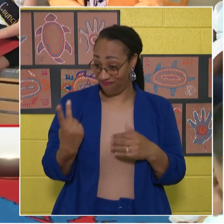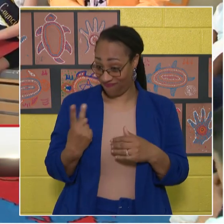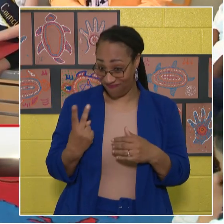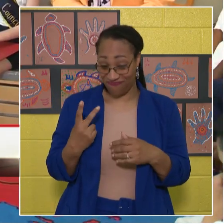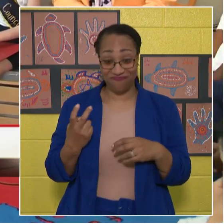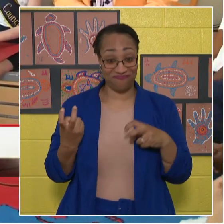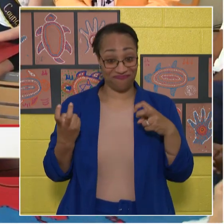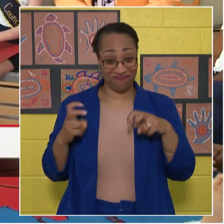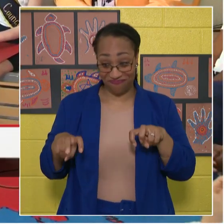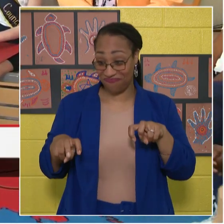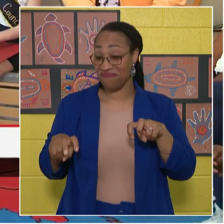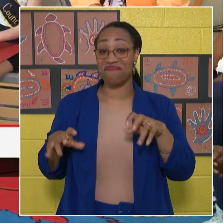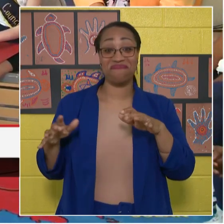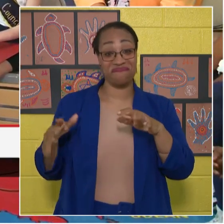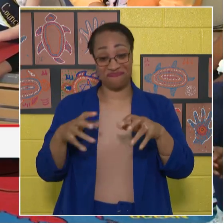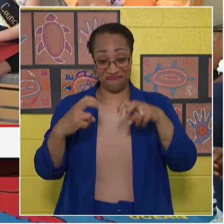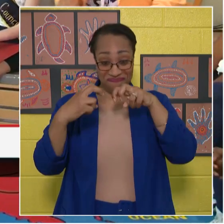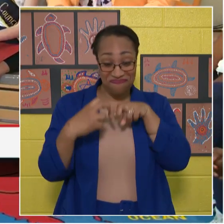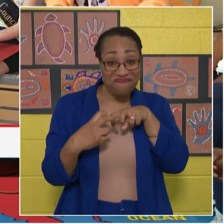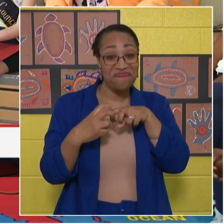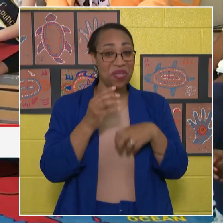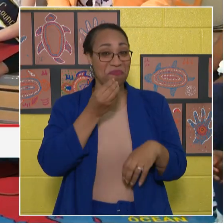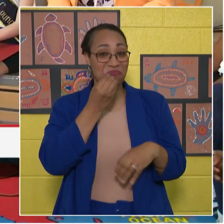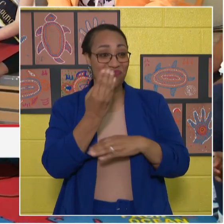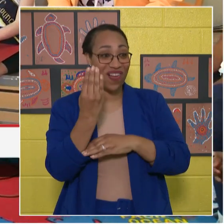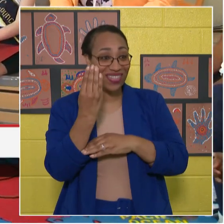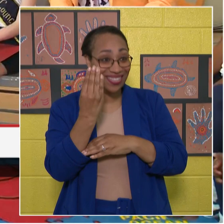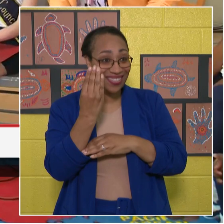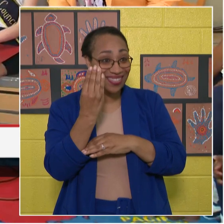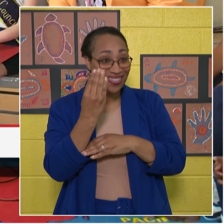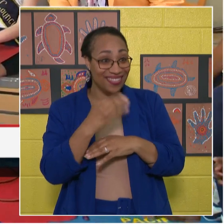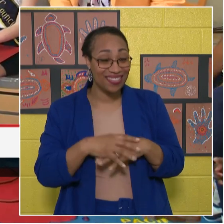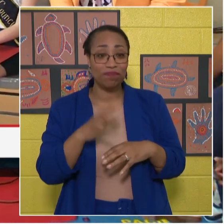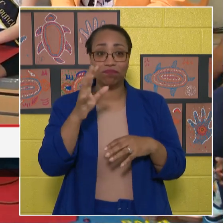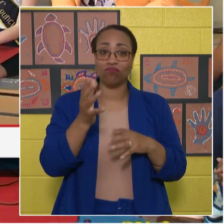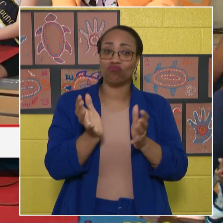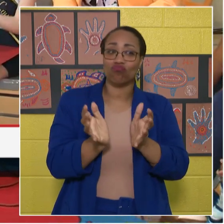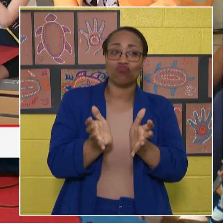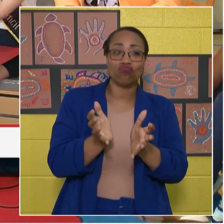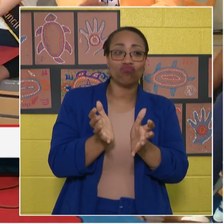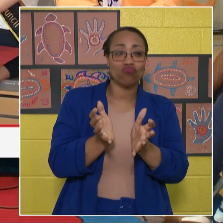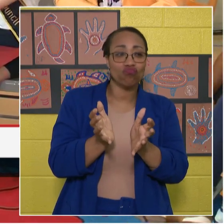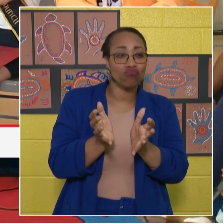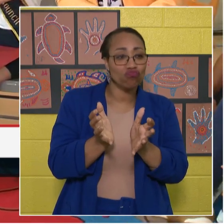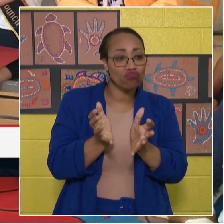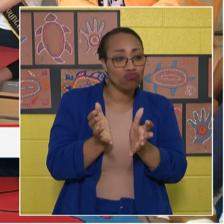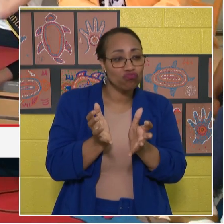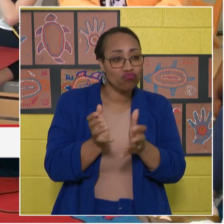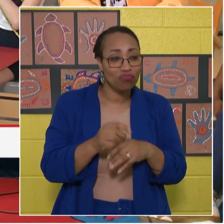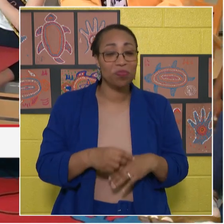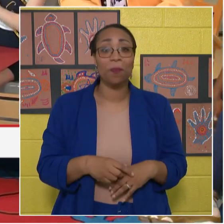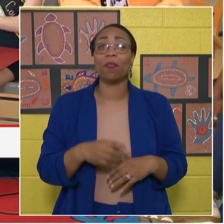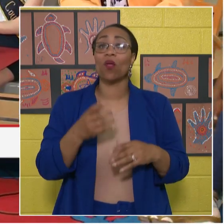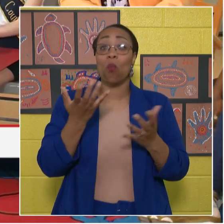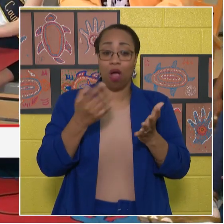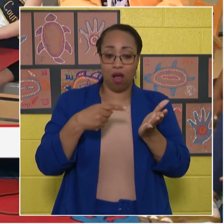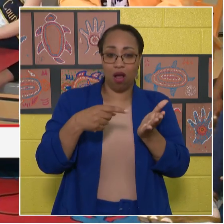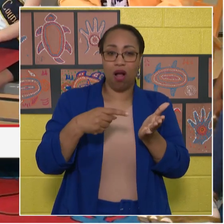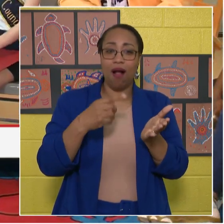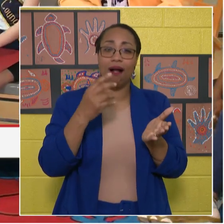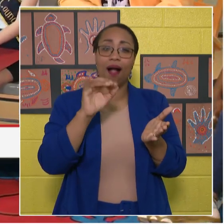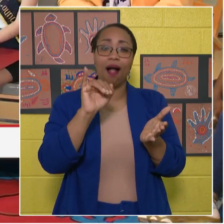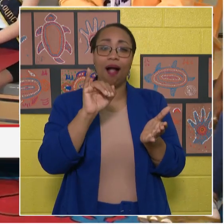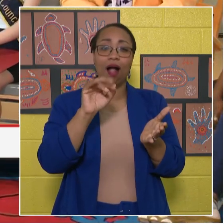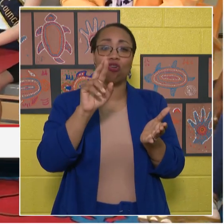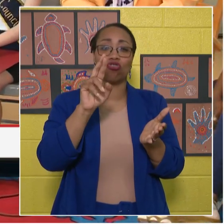with iReady. Do you all do iReady here? Okay. We do iReady for 30 minutes